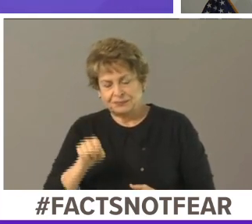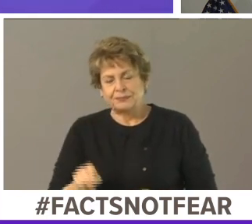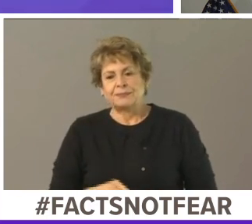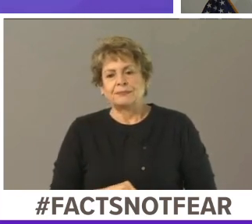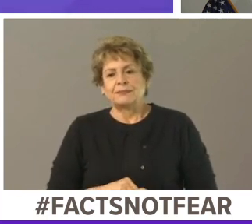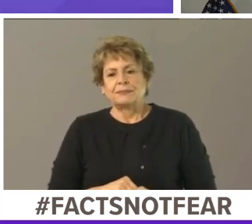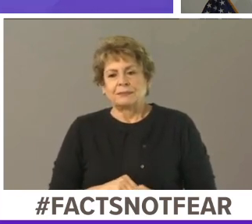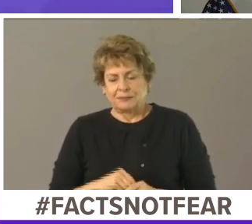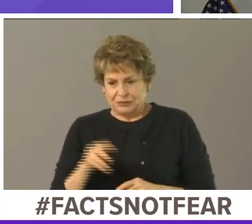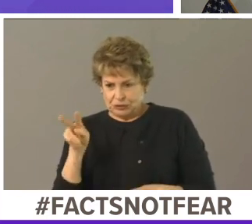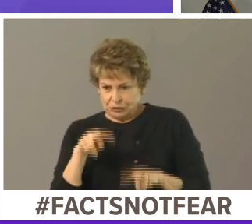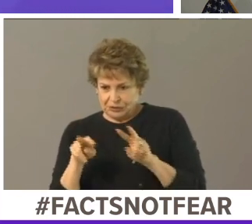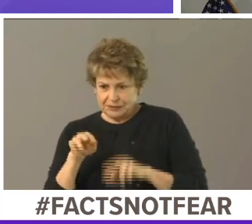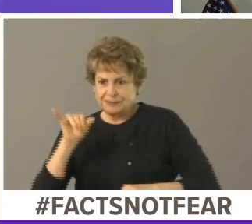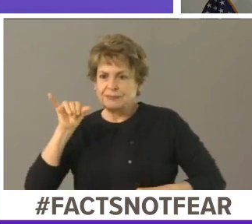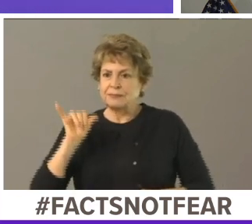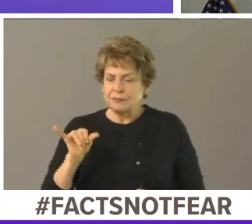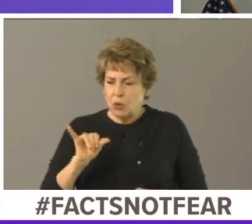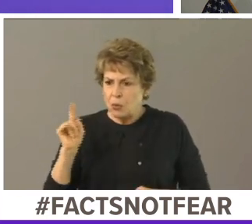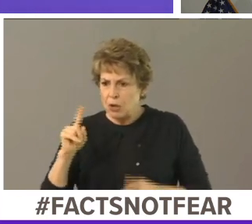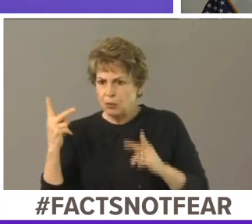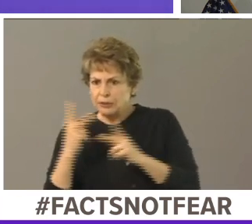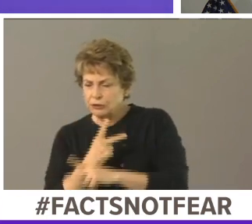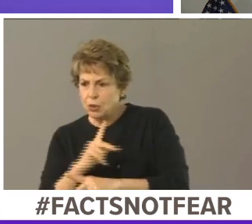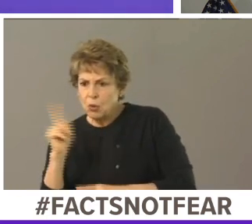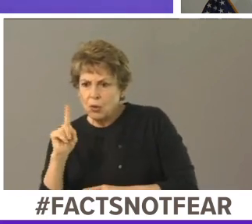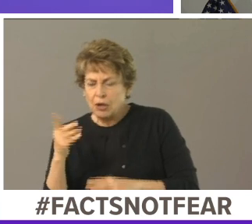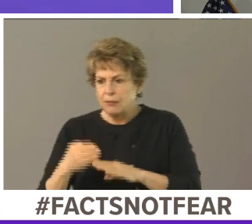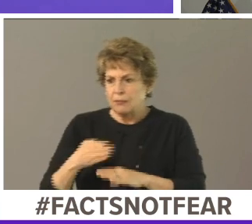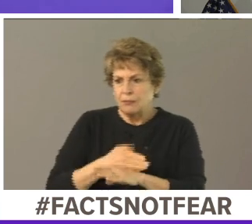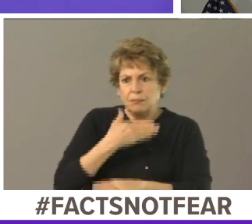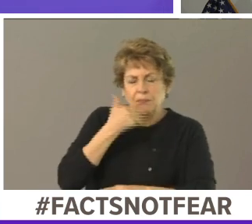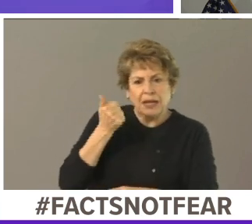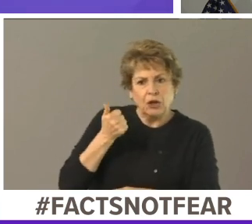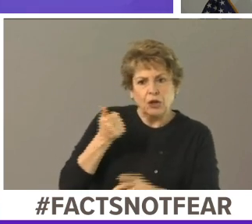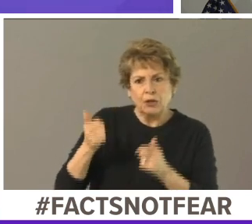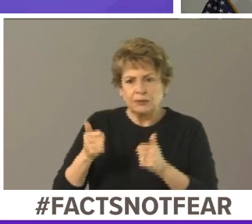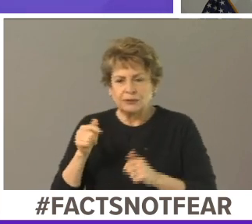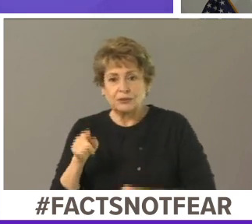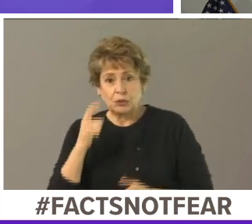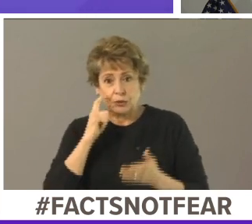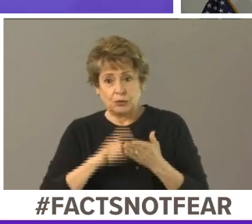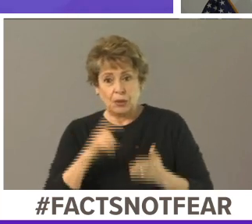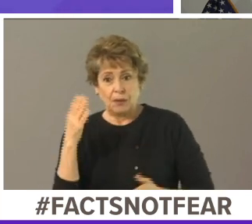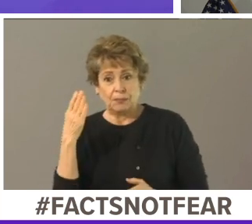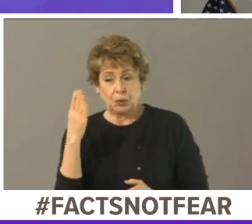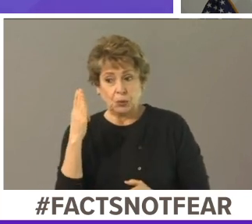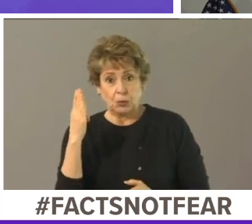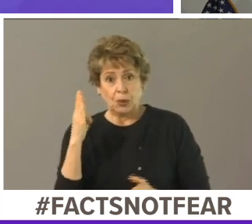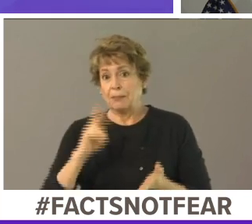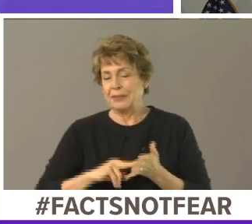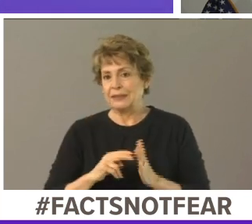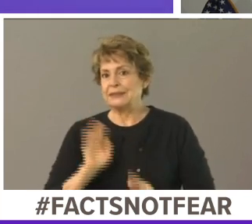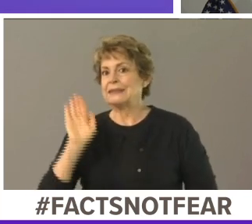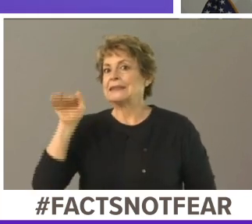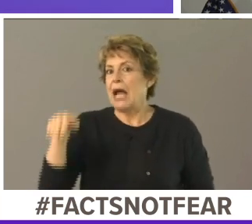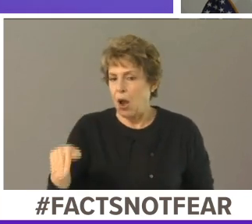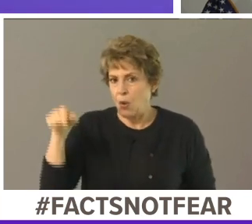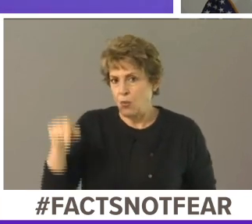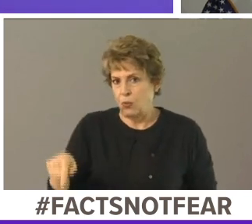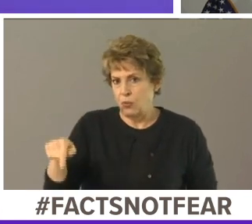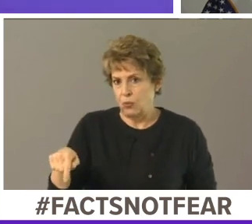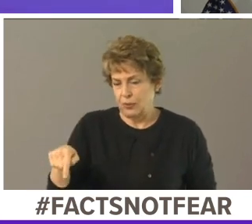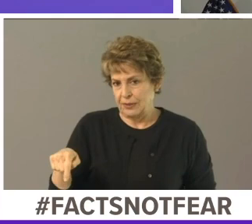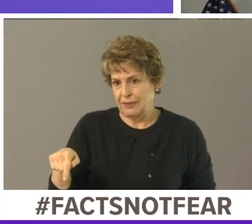spots. The blue part of the map is in decline. The red and darker colors